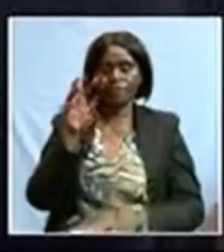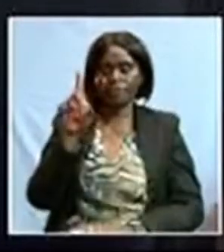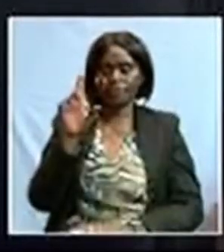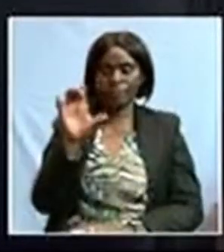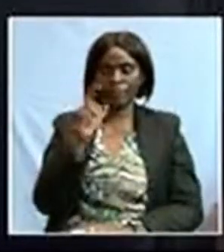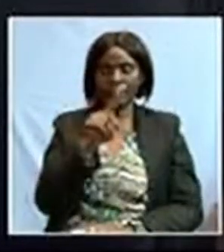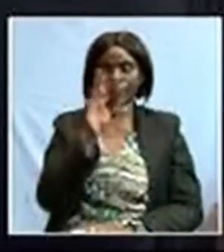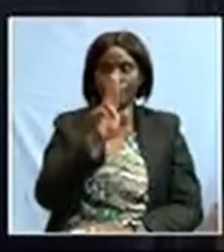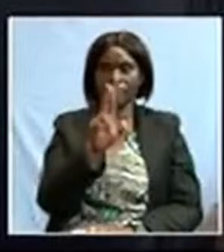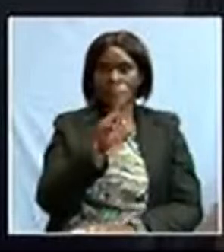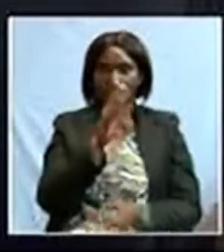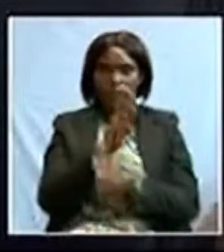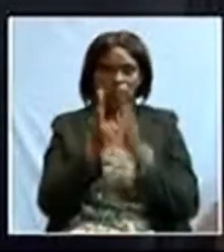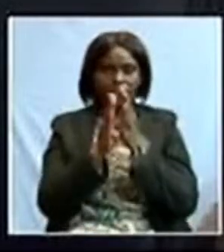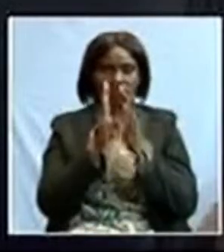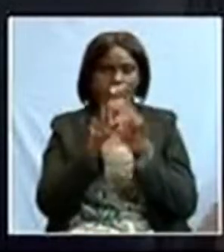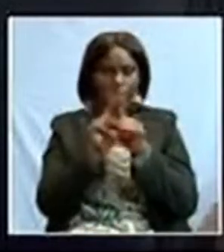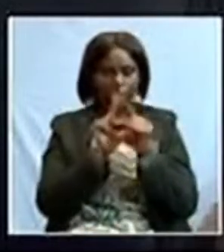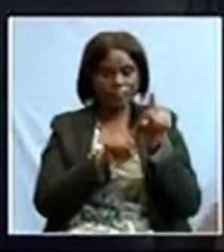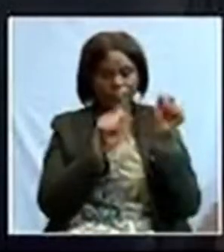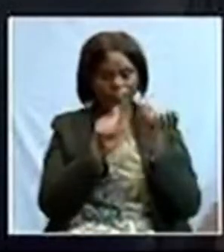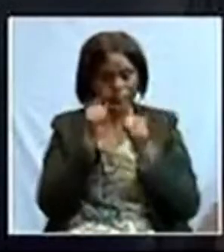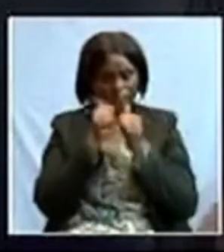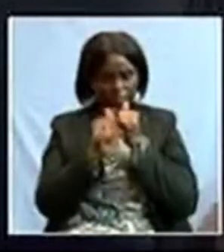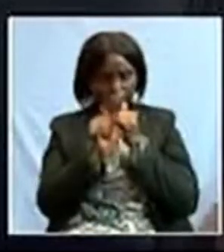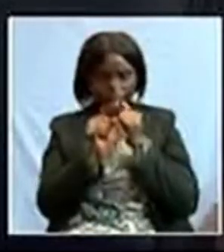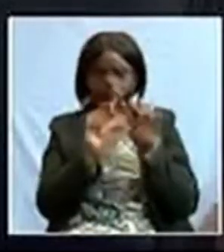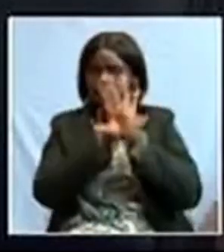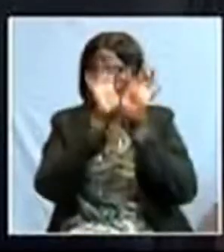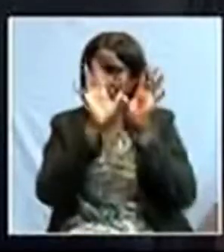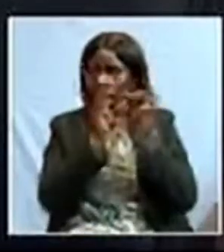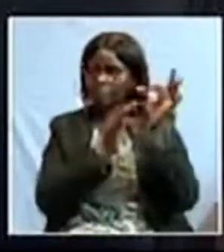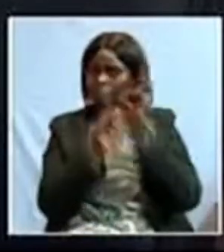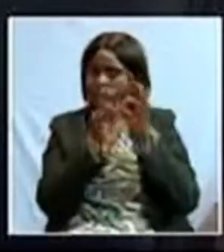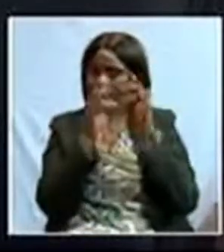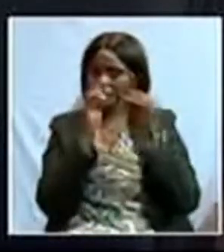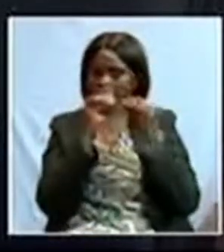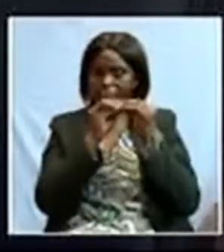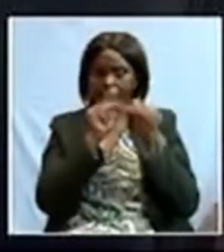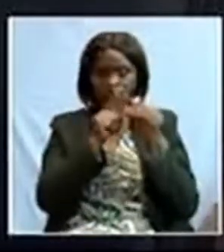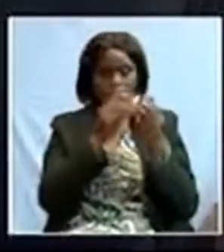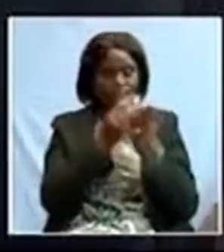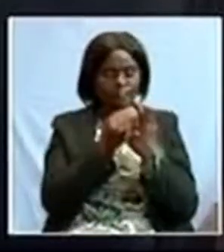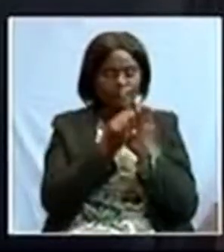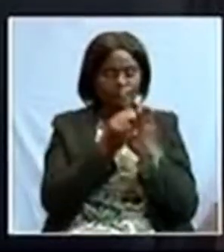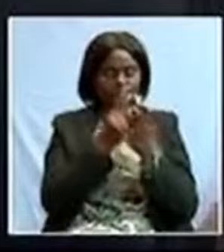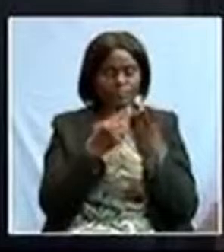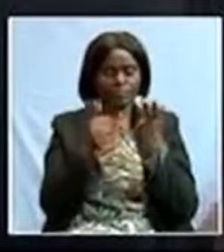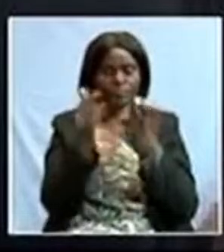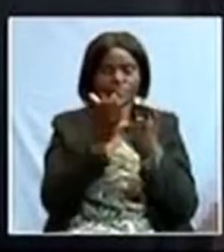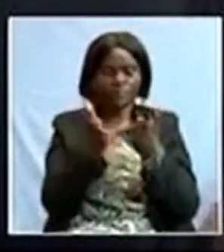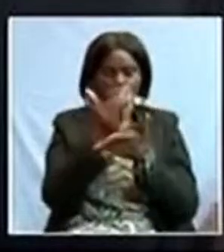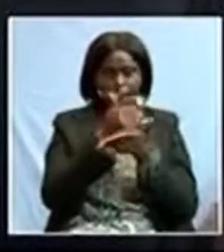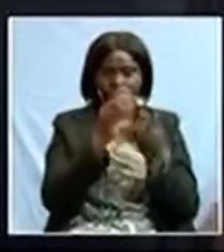development infrastructure activities? Because it is clearly stipulated that the fees that you